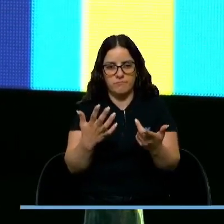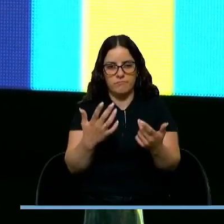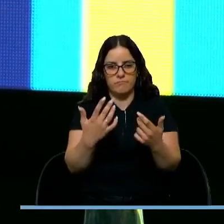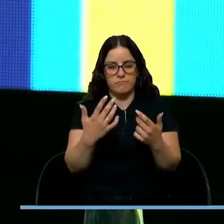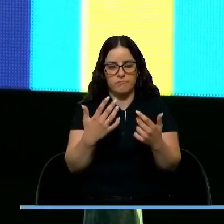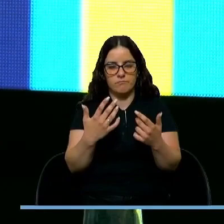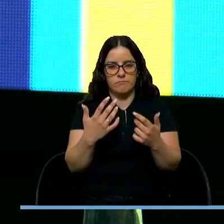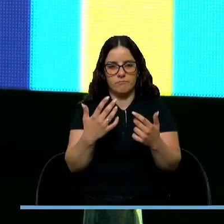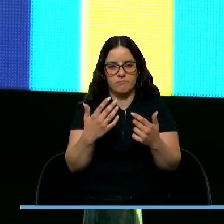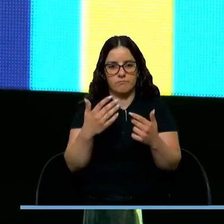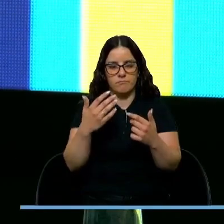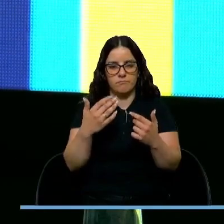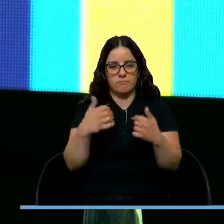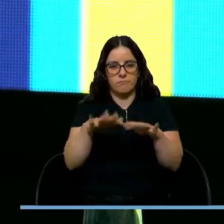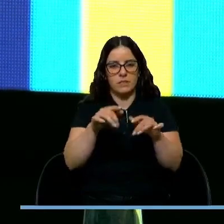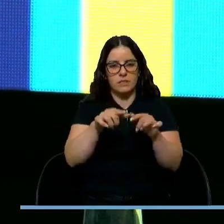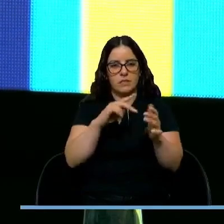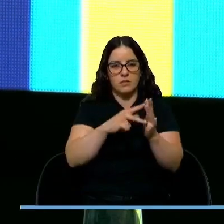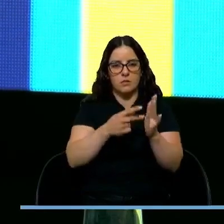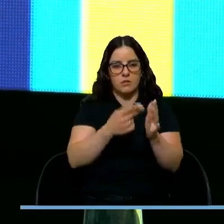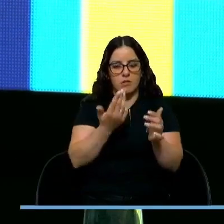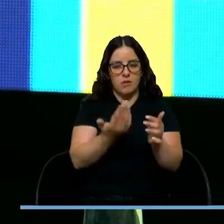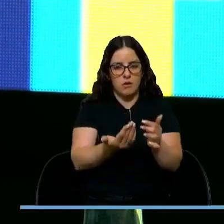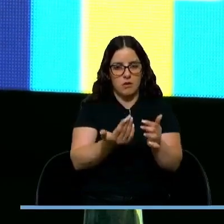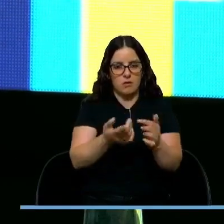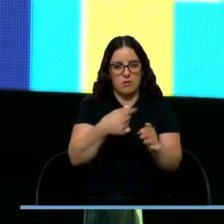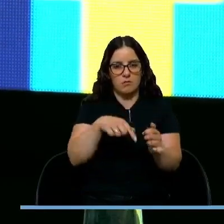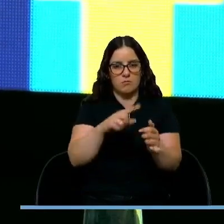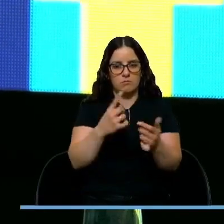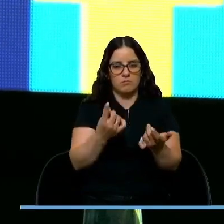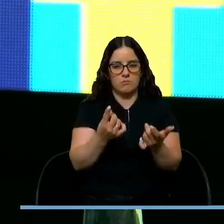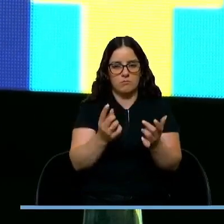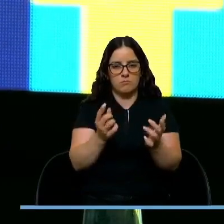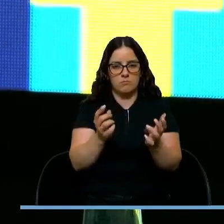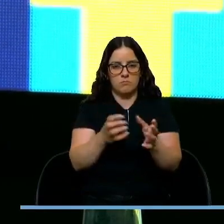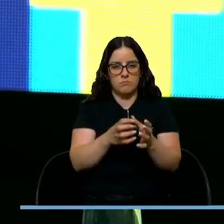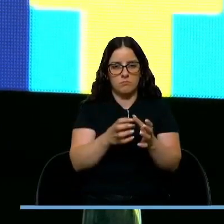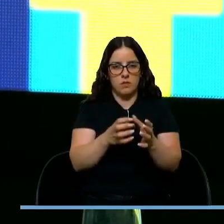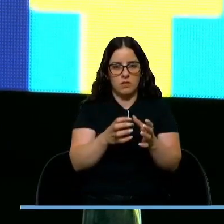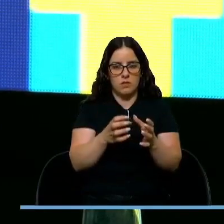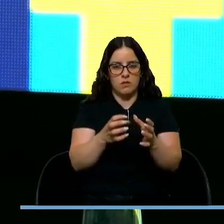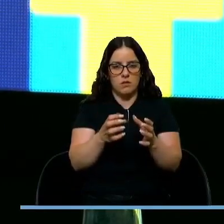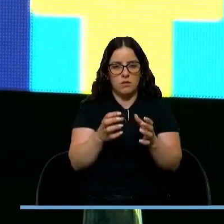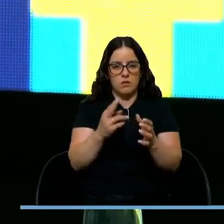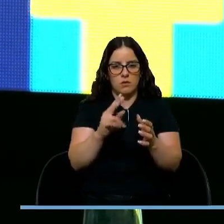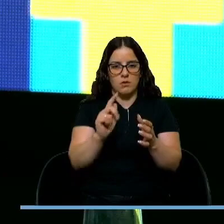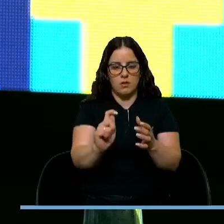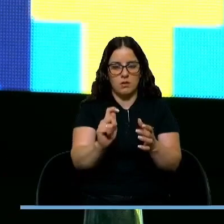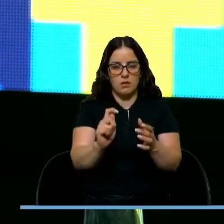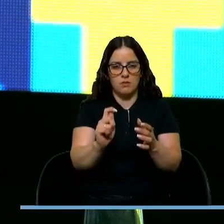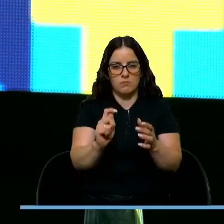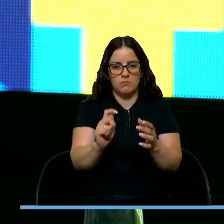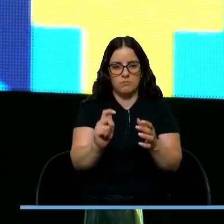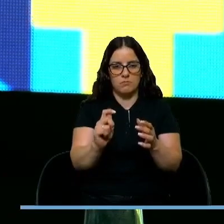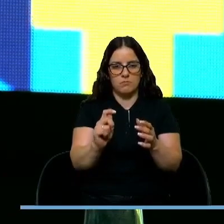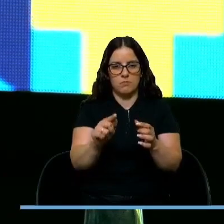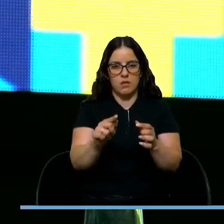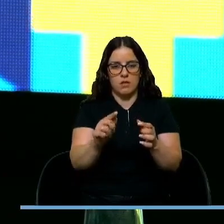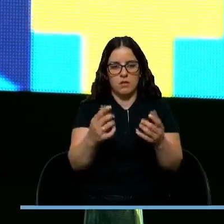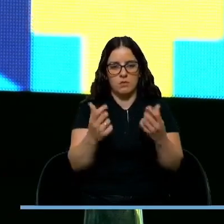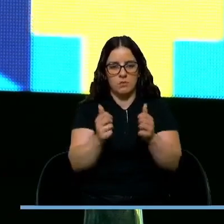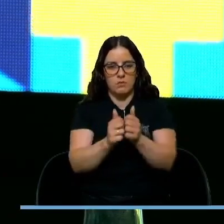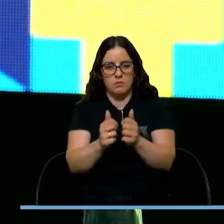think the fact that we don't have a common European Union approach, it is an issue. That is one of the issues. Allowing consolidation to